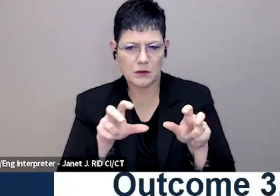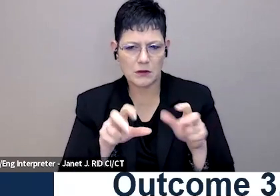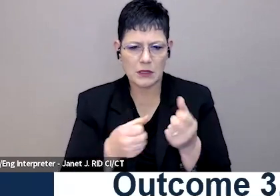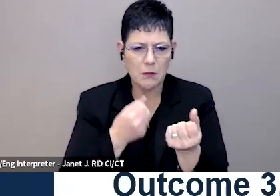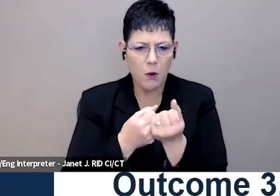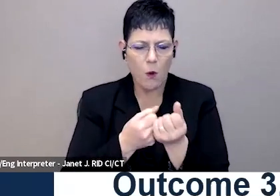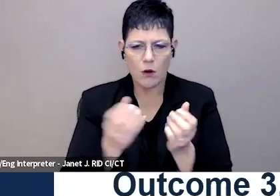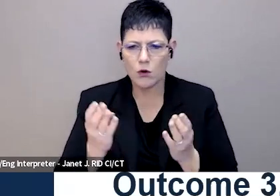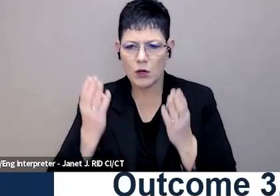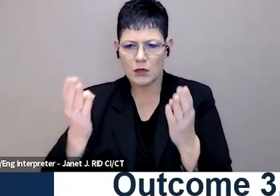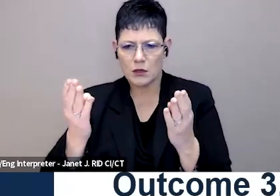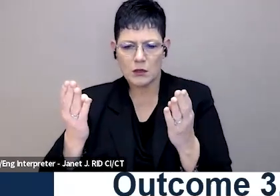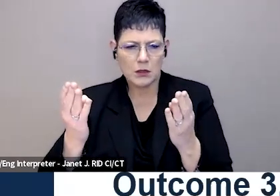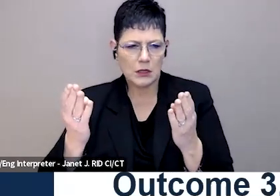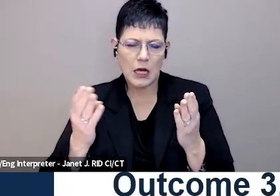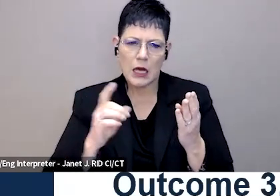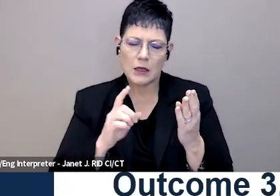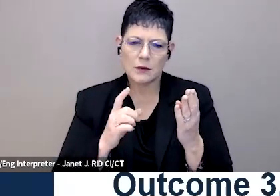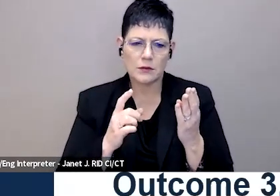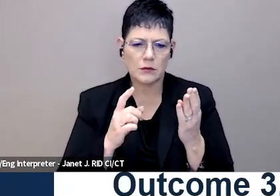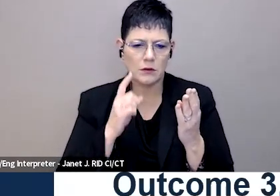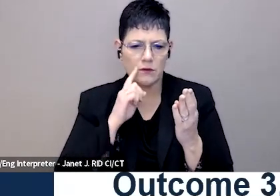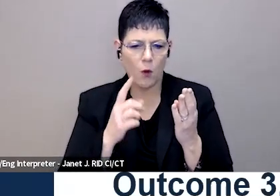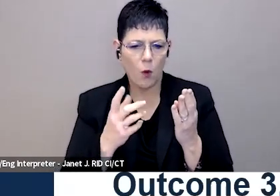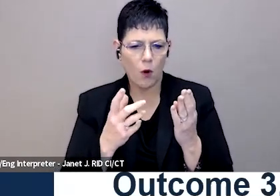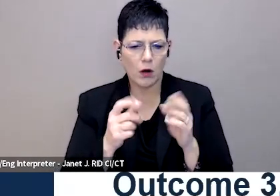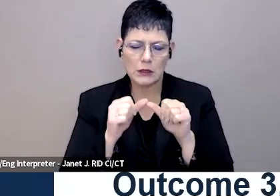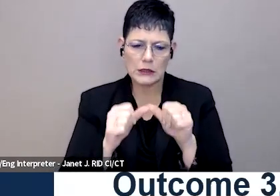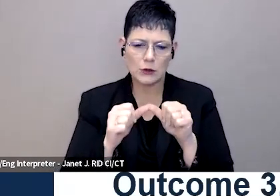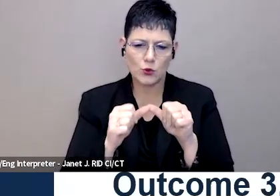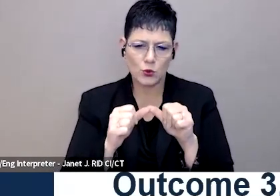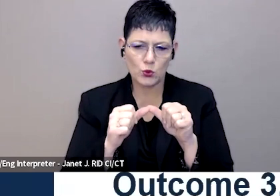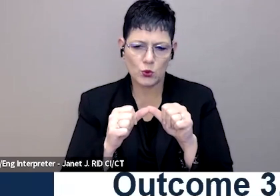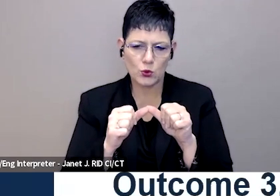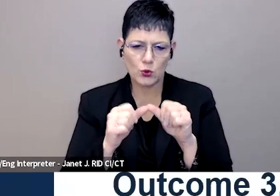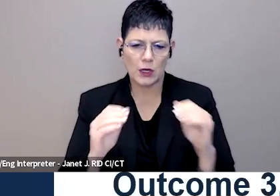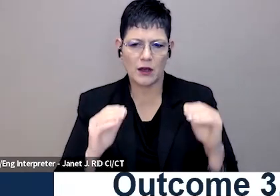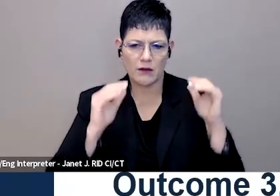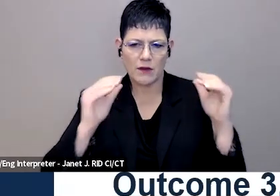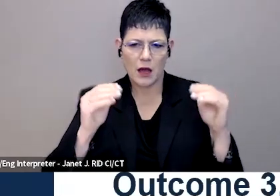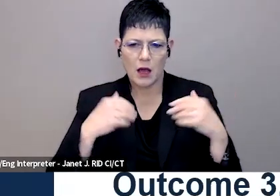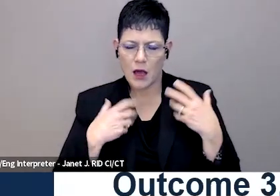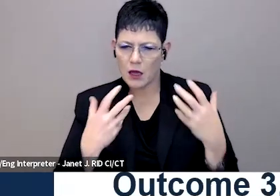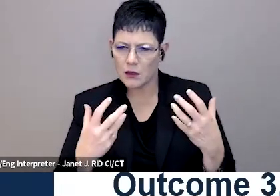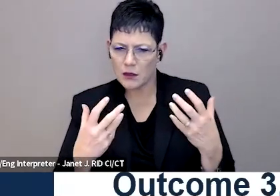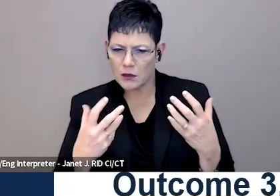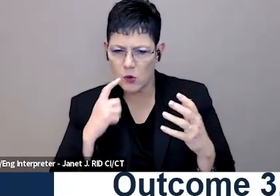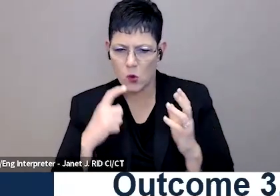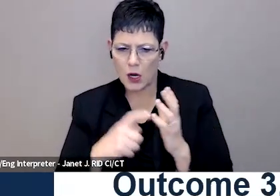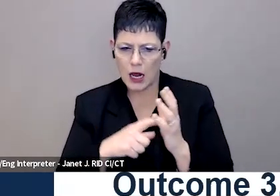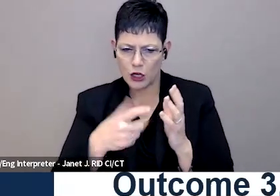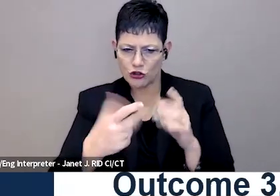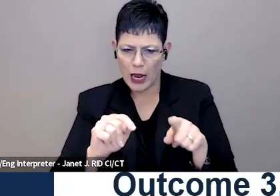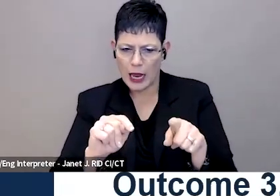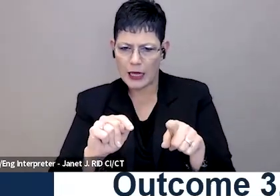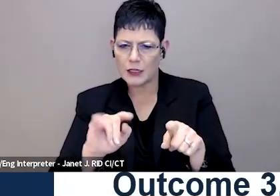and recommendations and ideas, I think, to continue to advance that. And I also want to recognize in the chat,